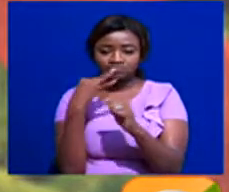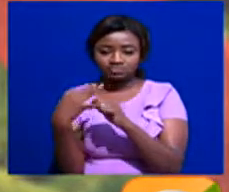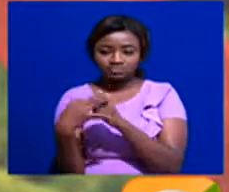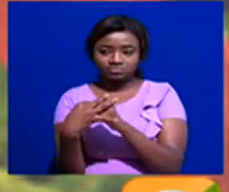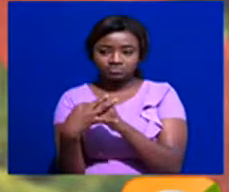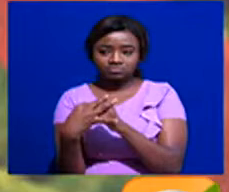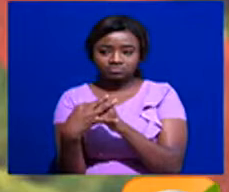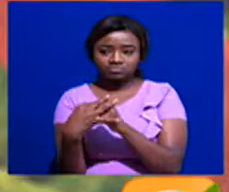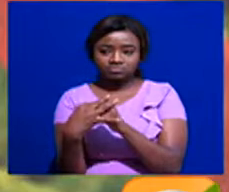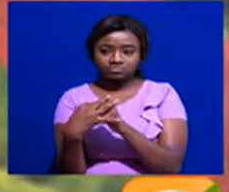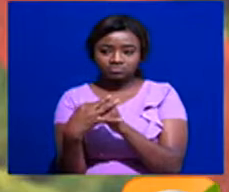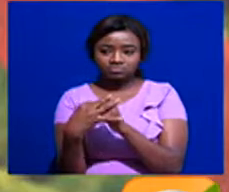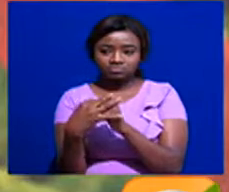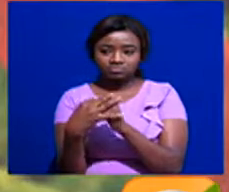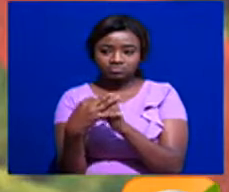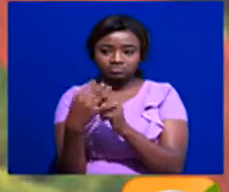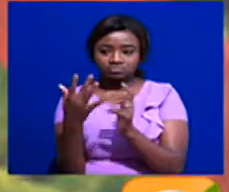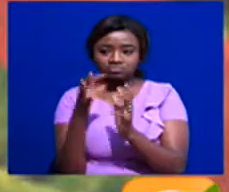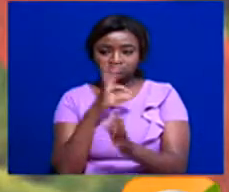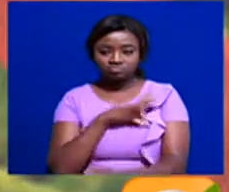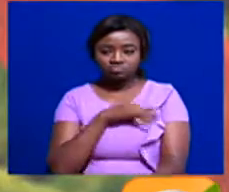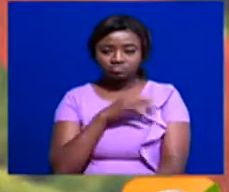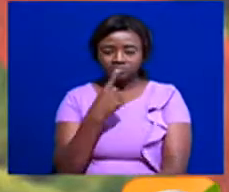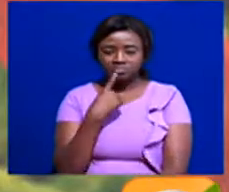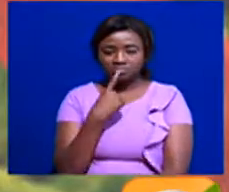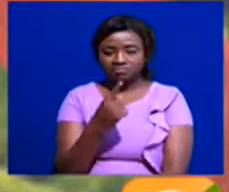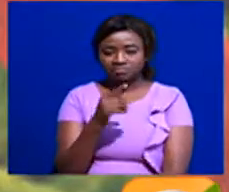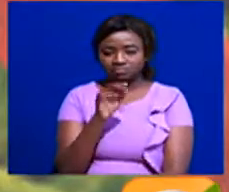800, you get something like